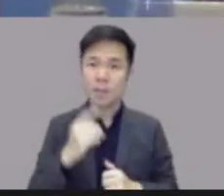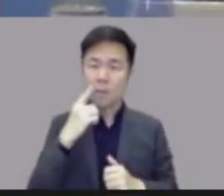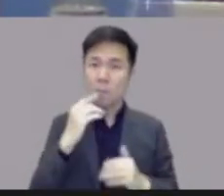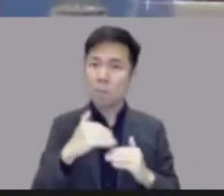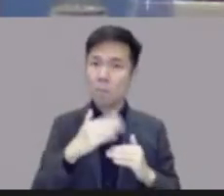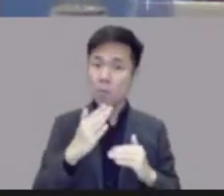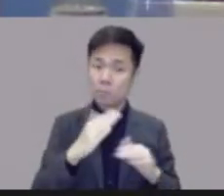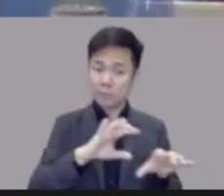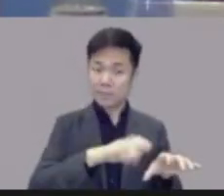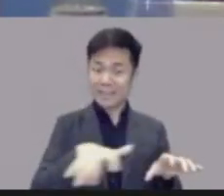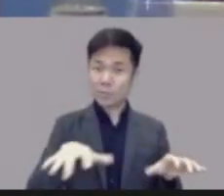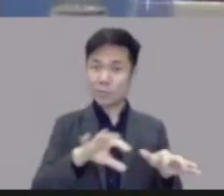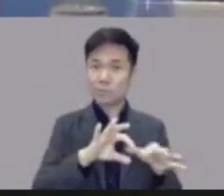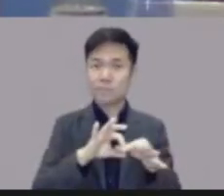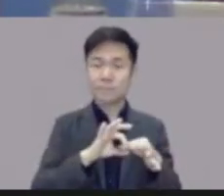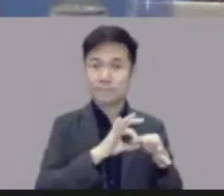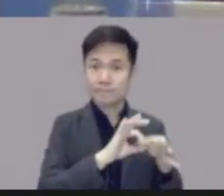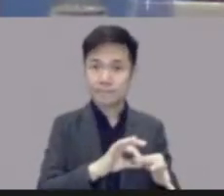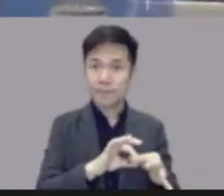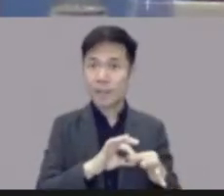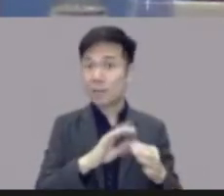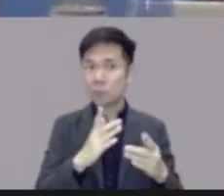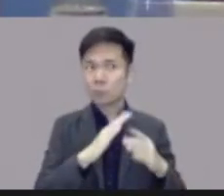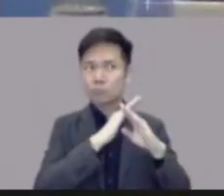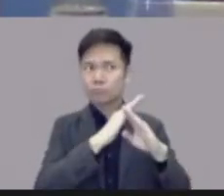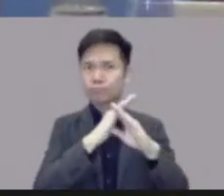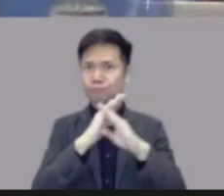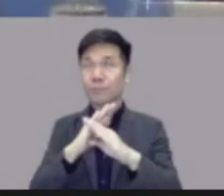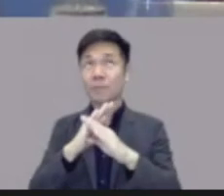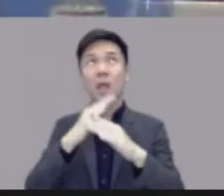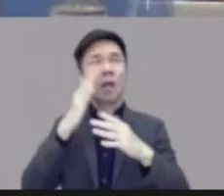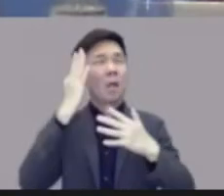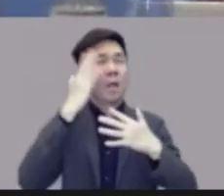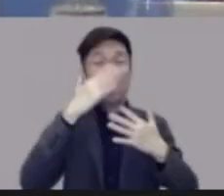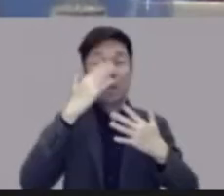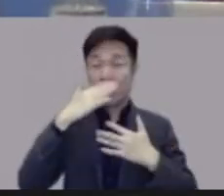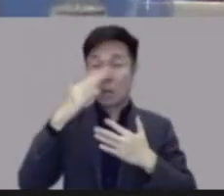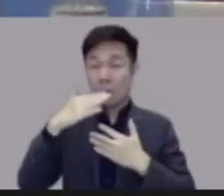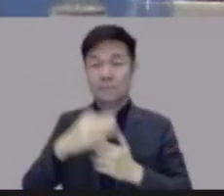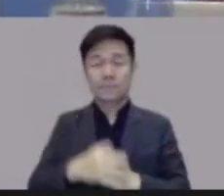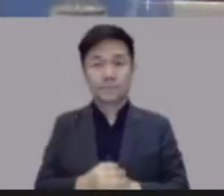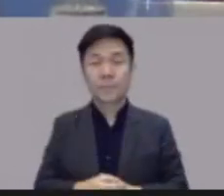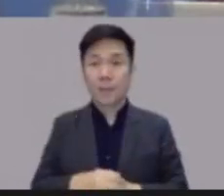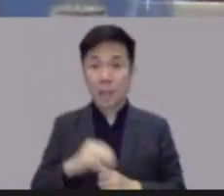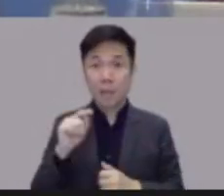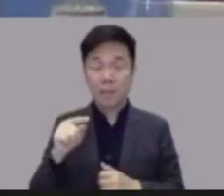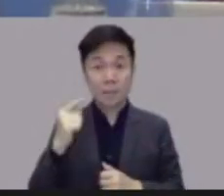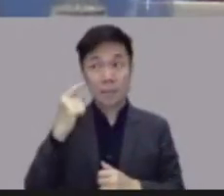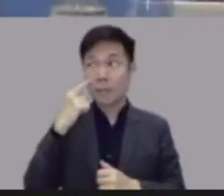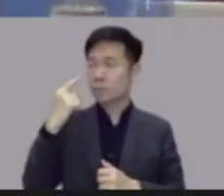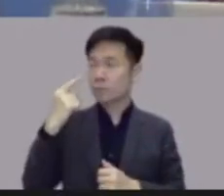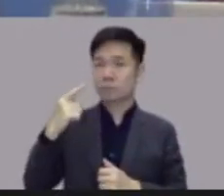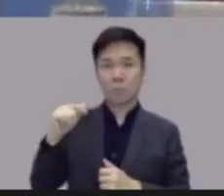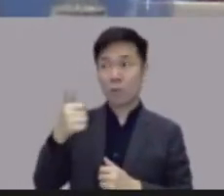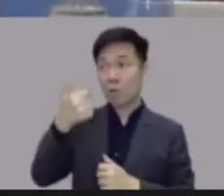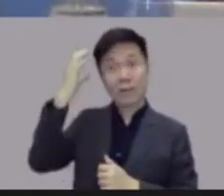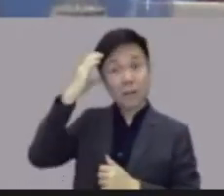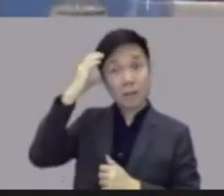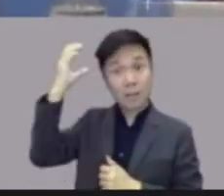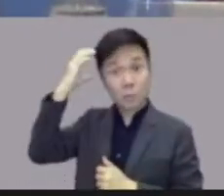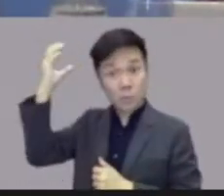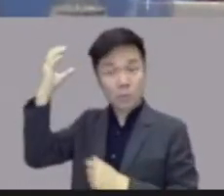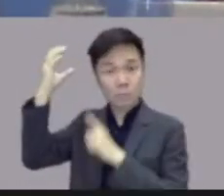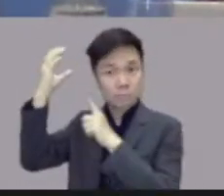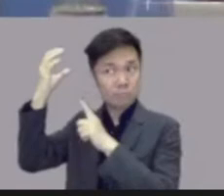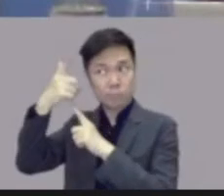the challenges of climate change and air pollution and this Coalition sustains political momentum uh by identifying Technical Solutions